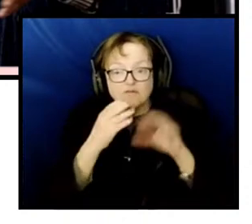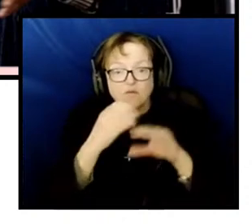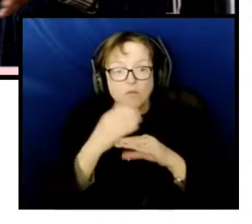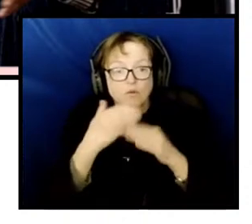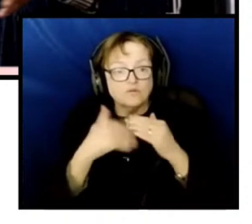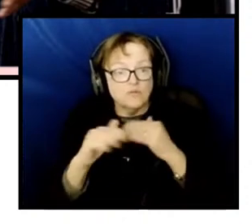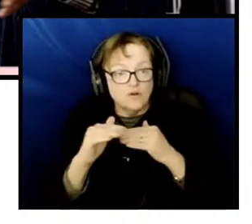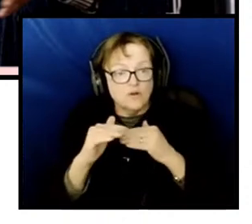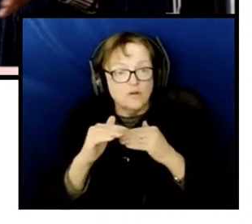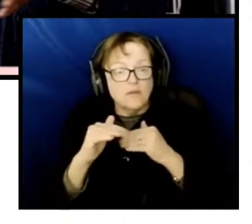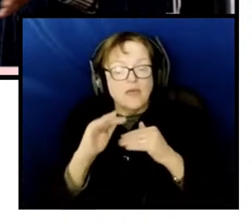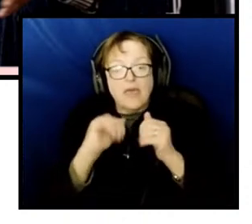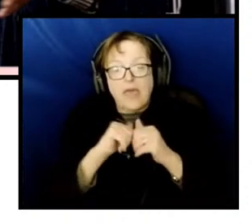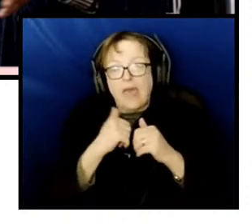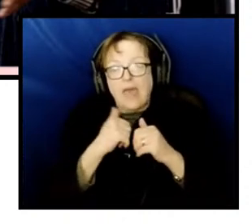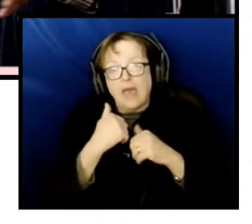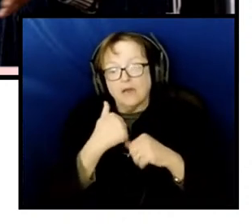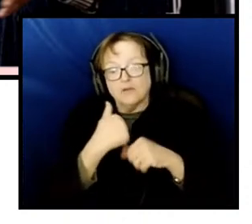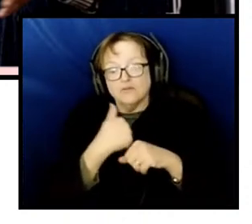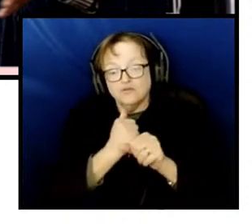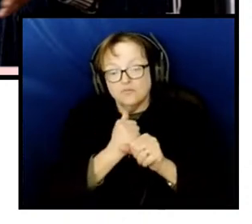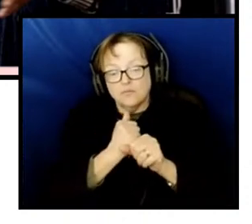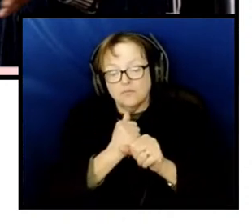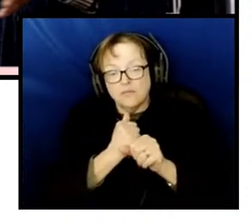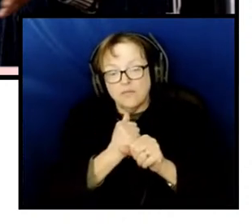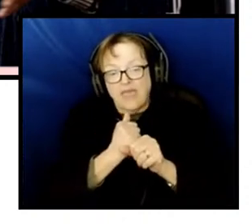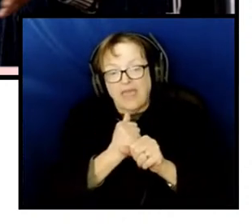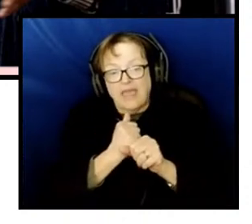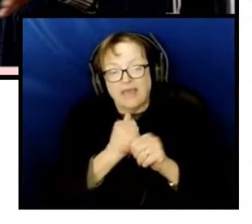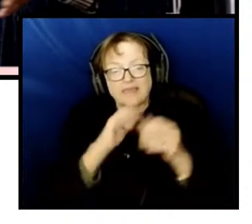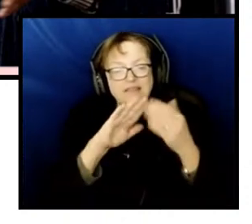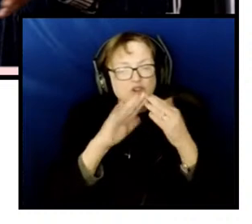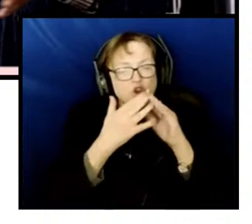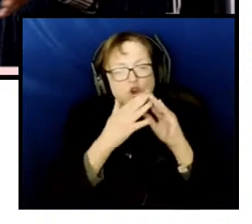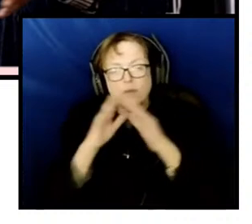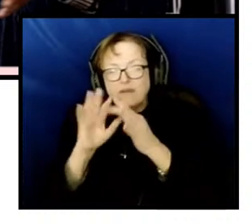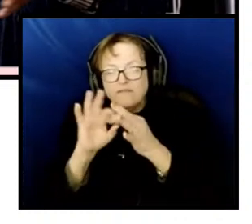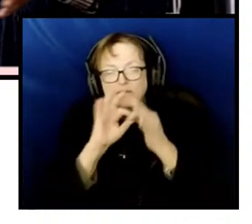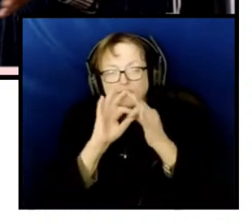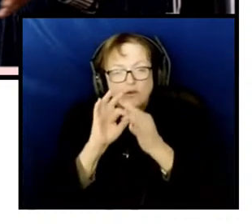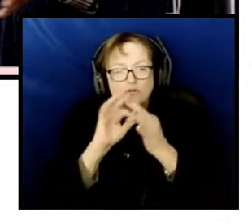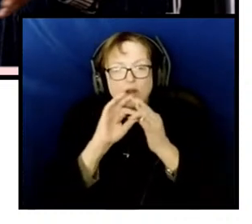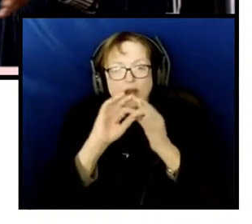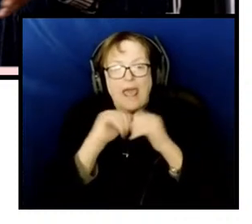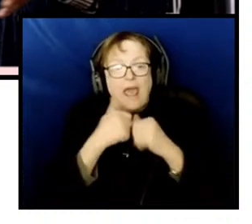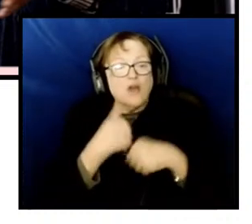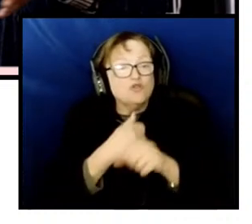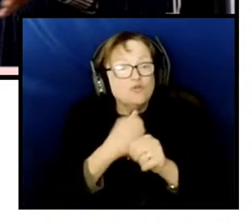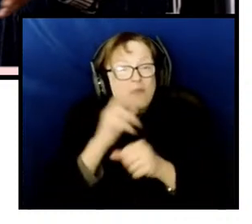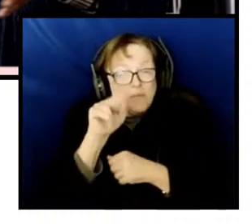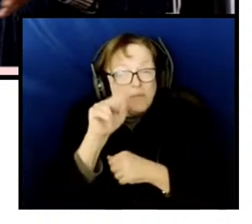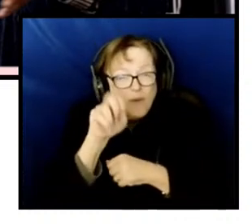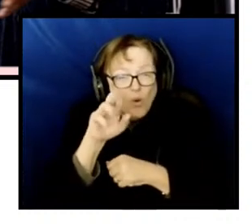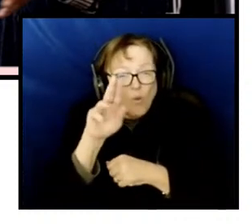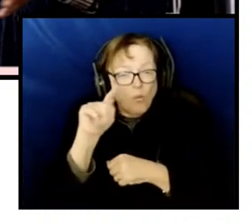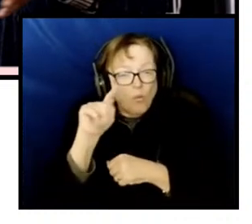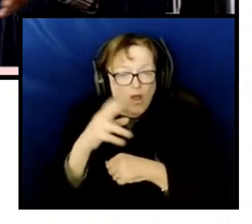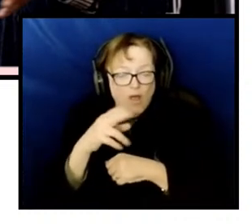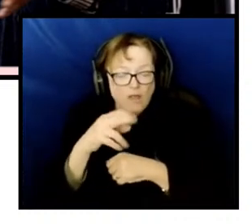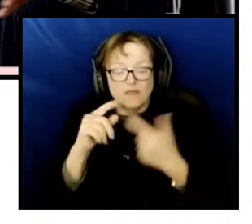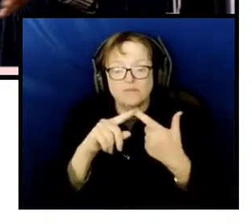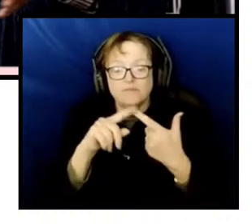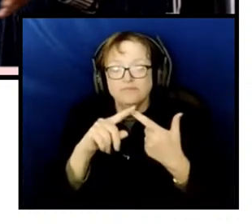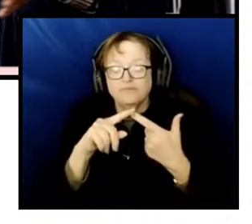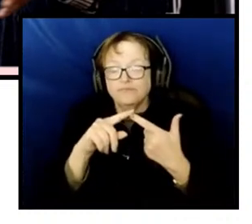includes how to make a nourishing herbal infusion, how to make a bone broth, and then